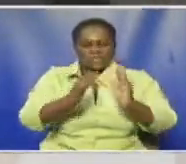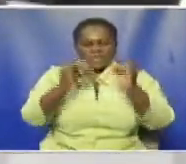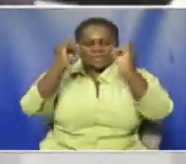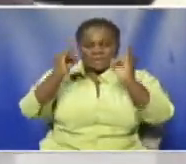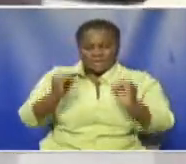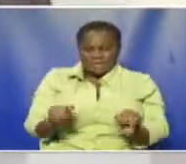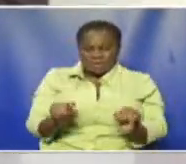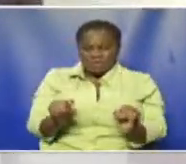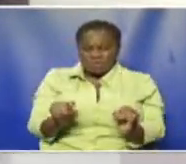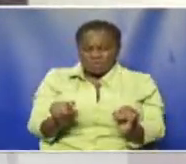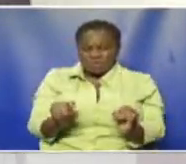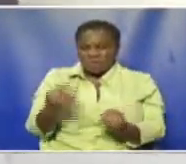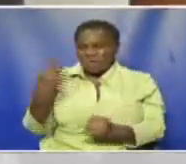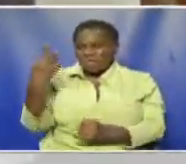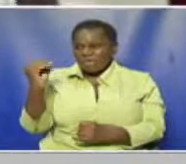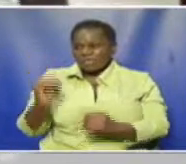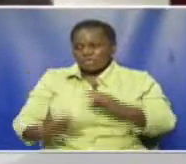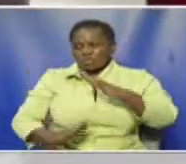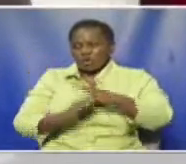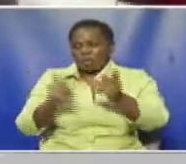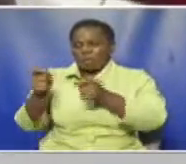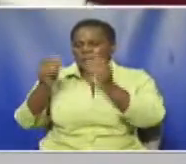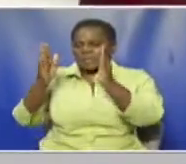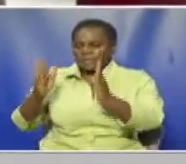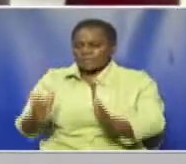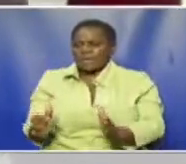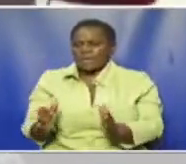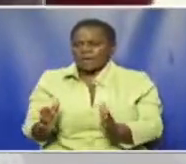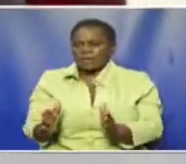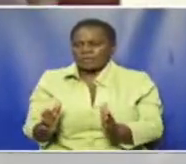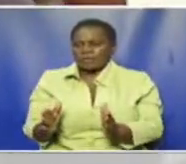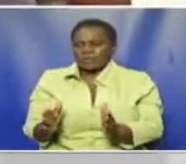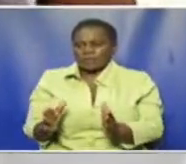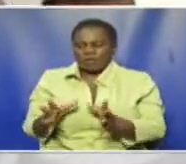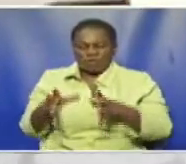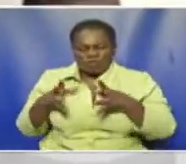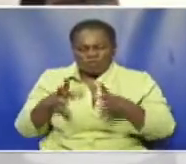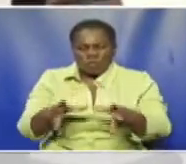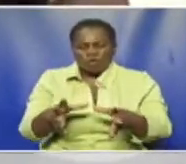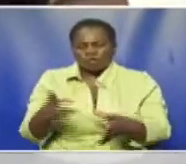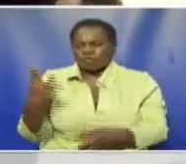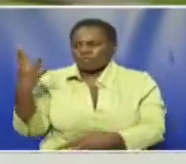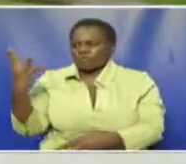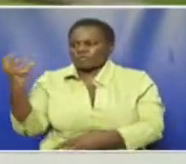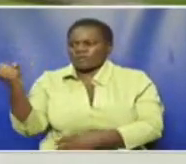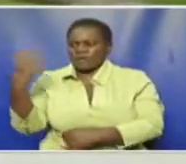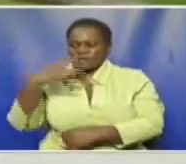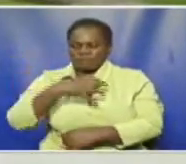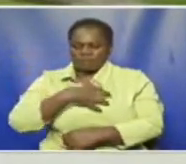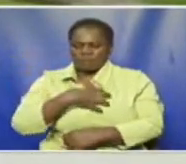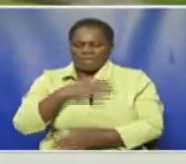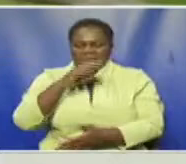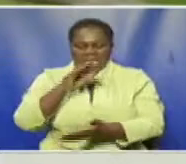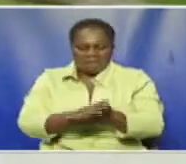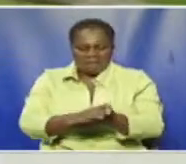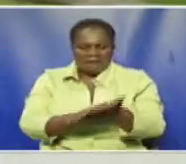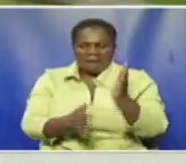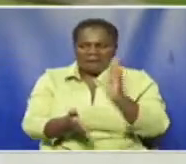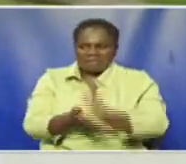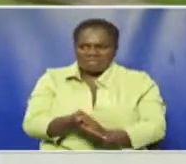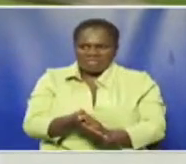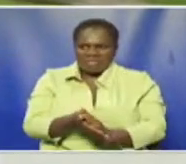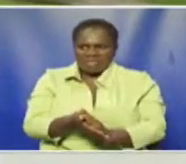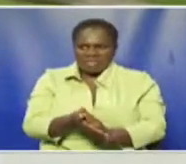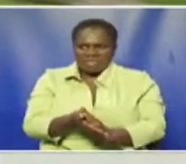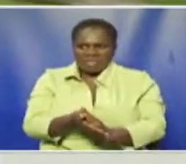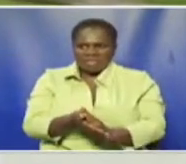latest being at least 30 top managers who are directed to go on a compulsory 45-day leave. There is nothing, there is no